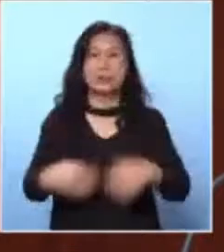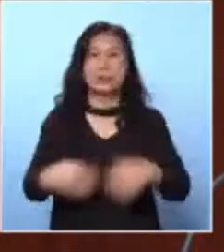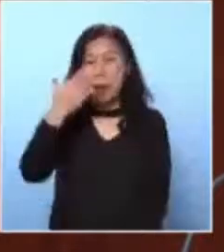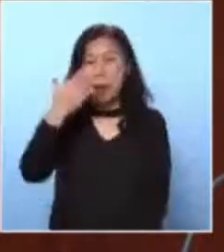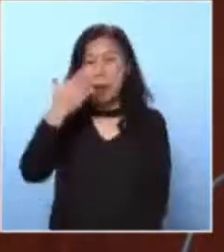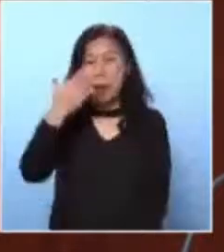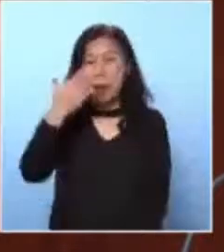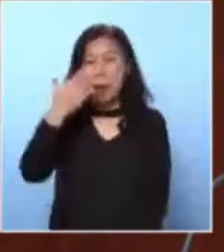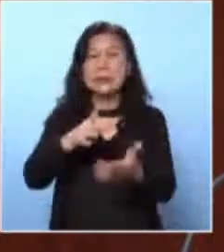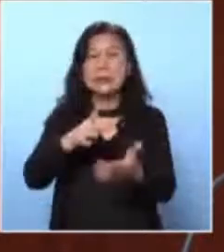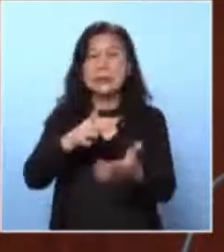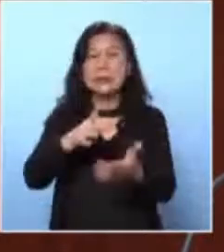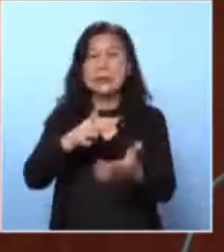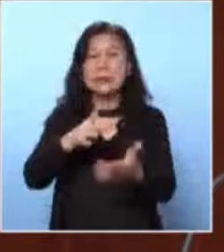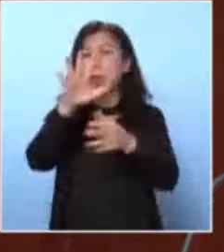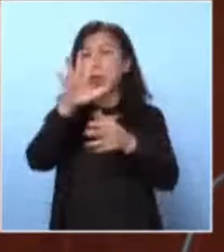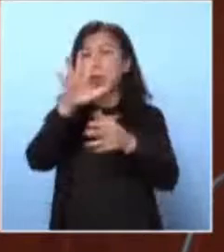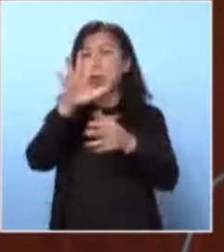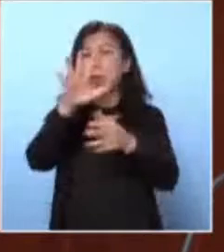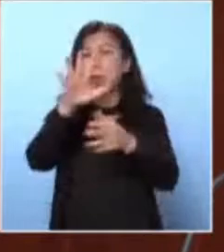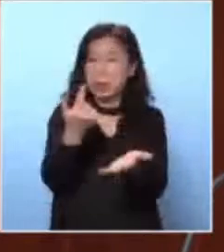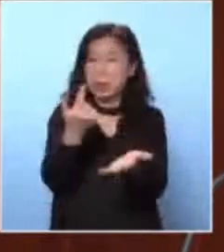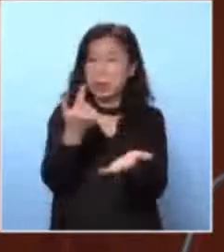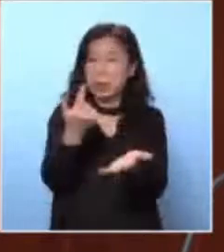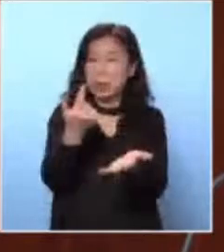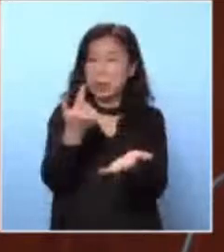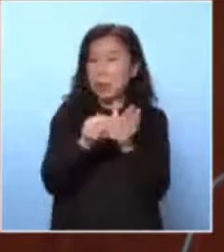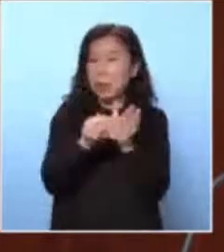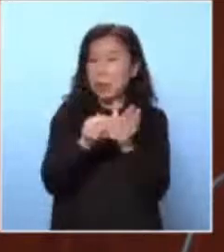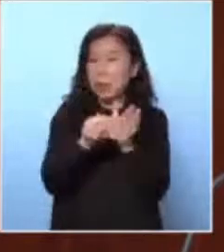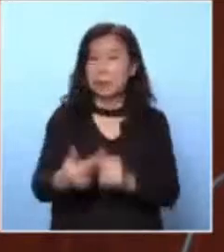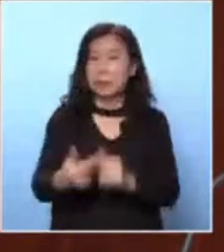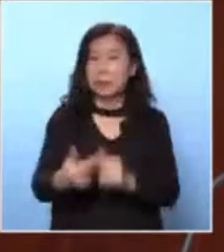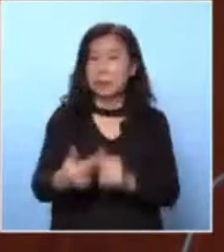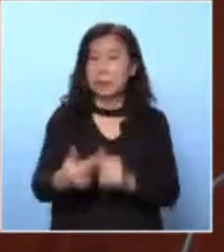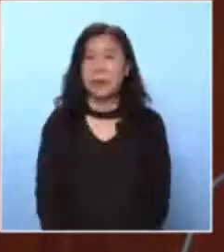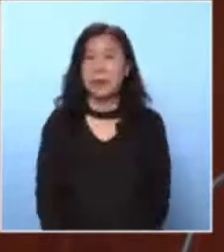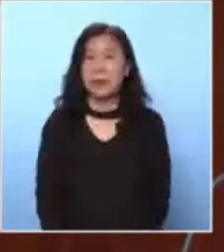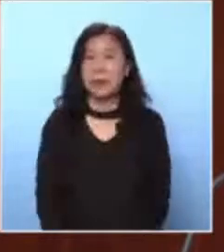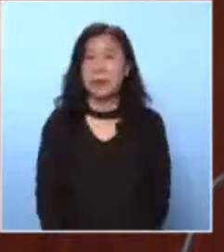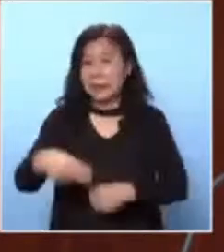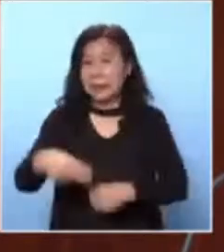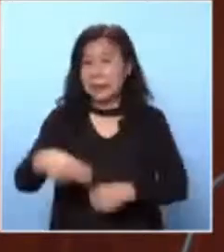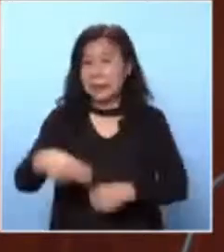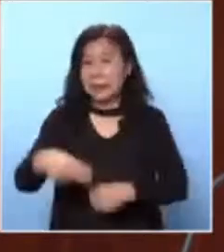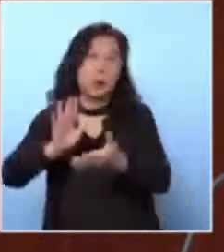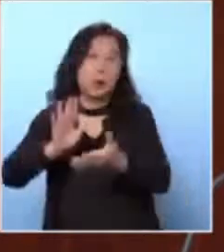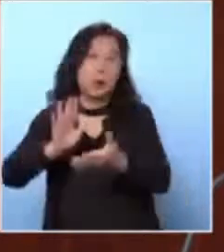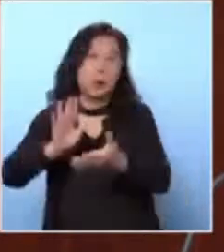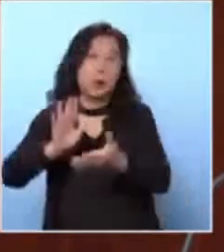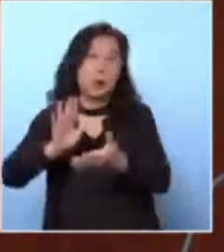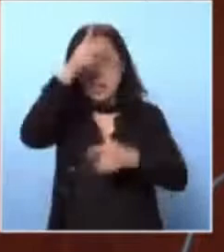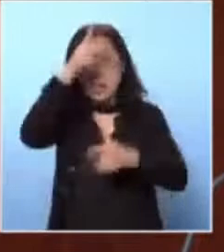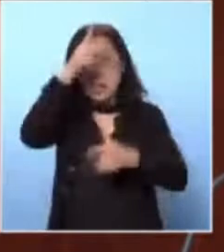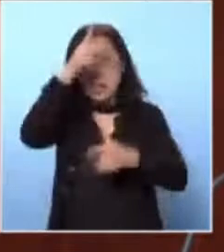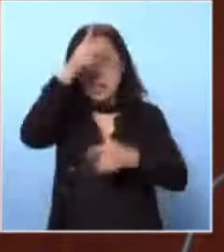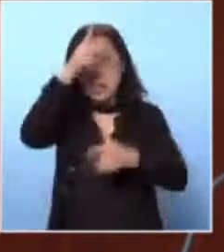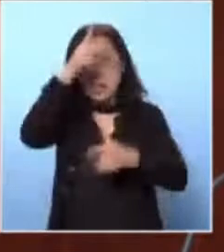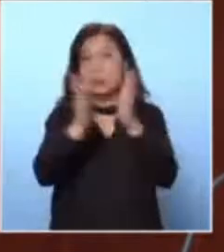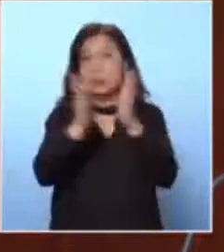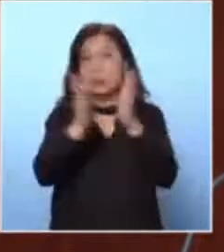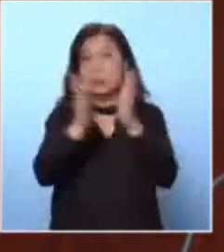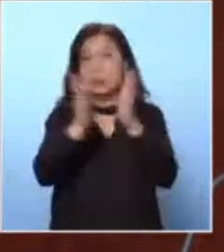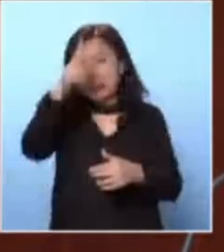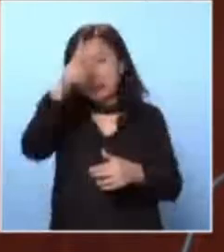in the coming 5 years. The supply of PRH in the second 5-year period will increase significantly as a result